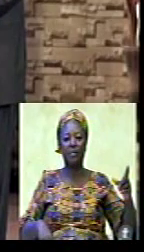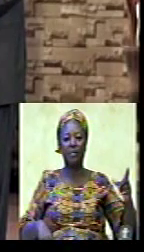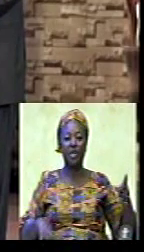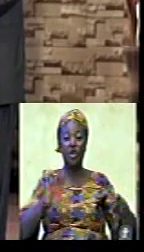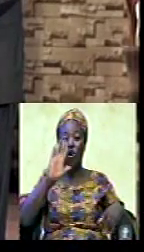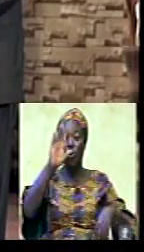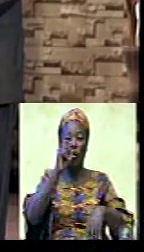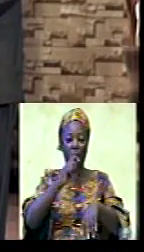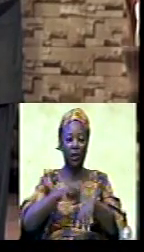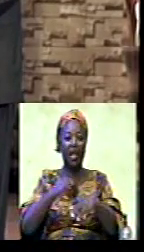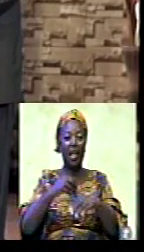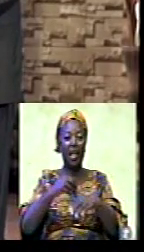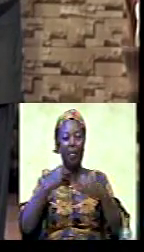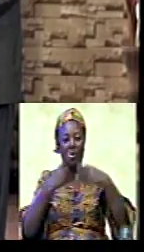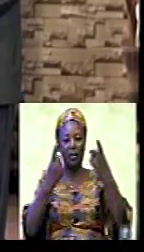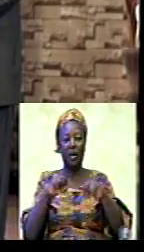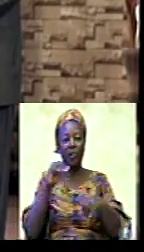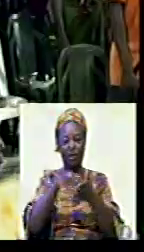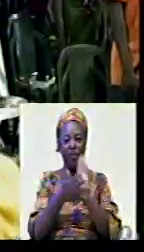the Lord.